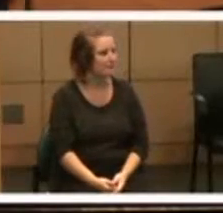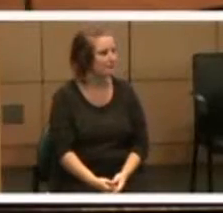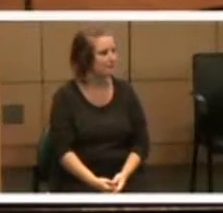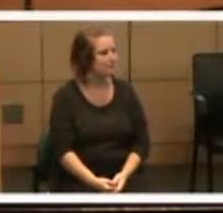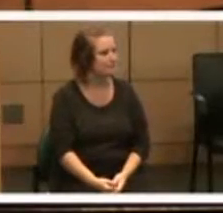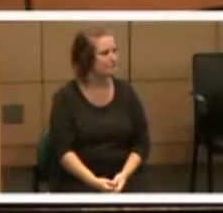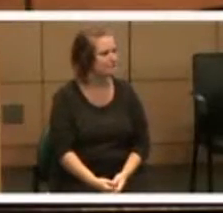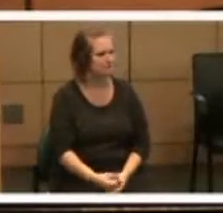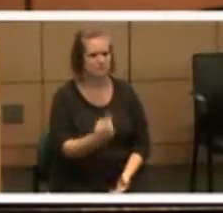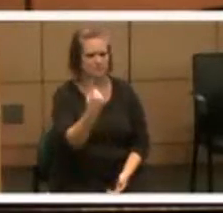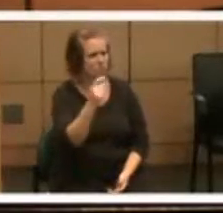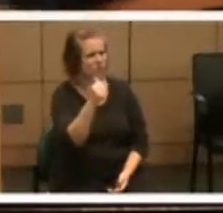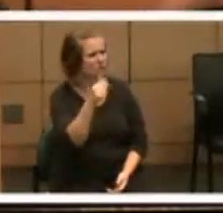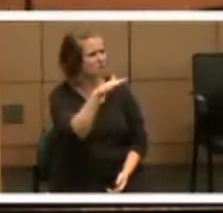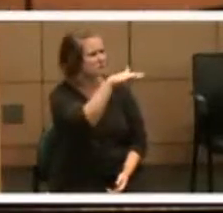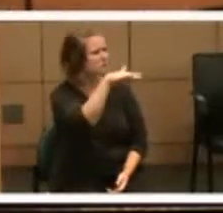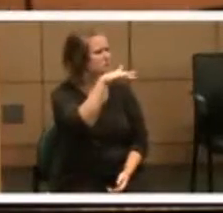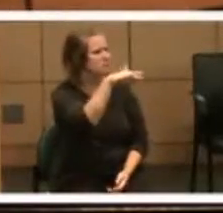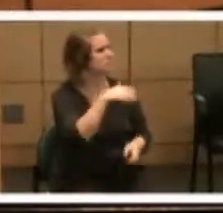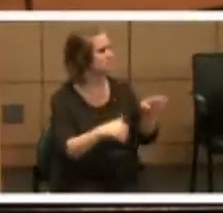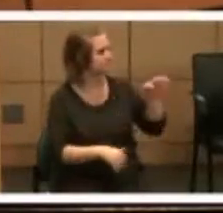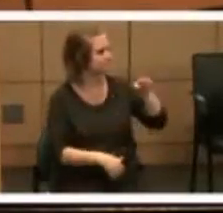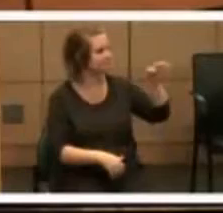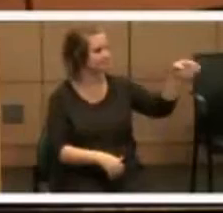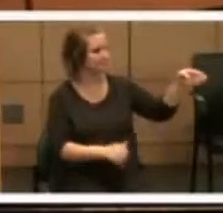There was someone else up there. Yeah.